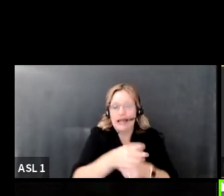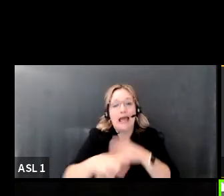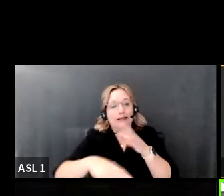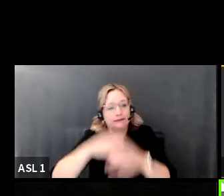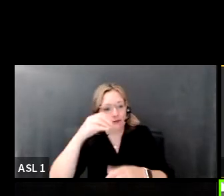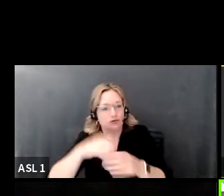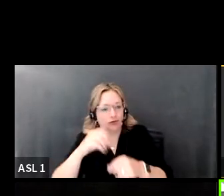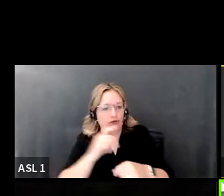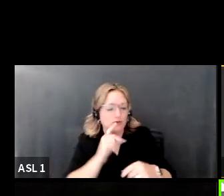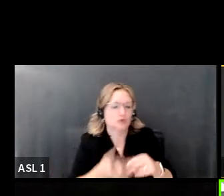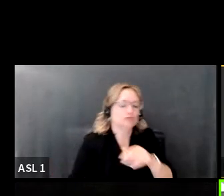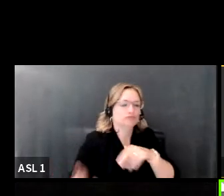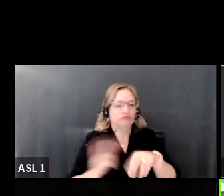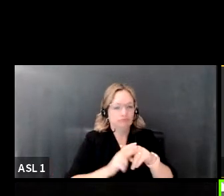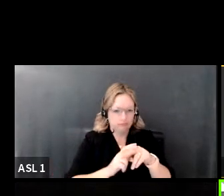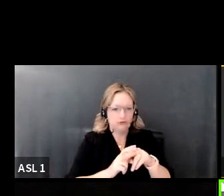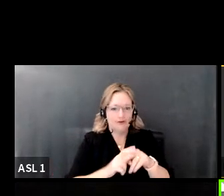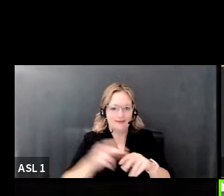building